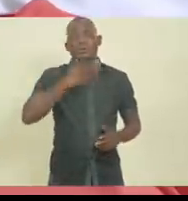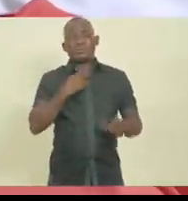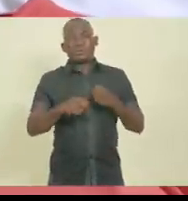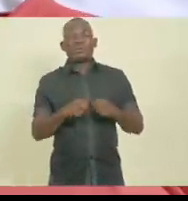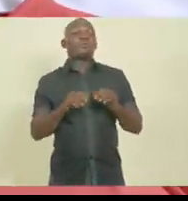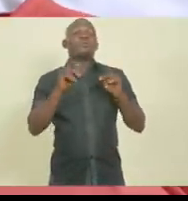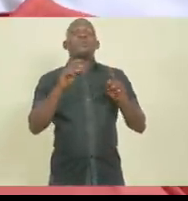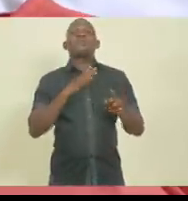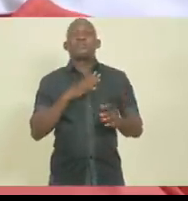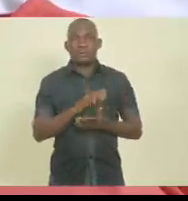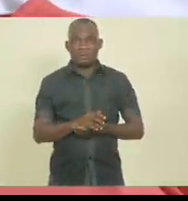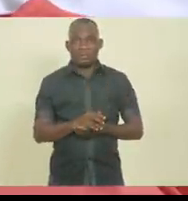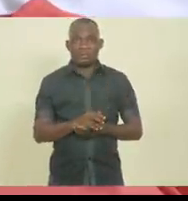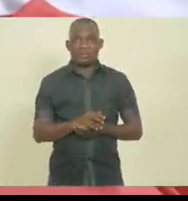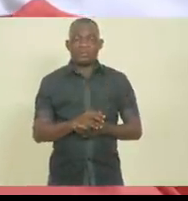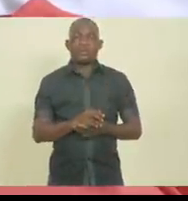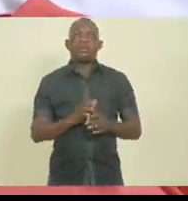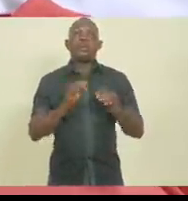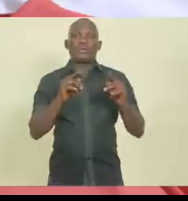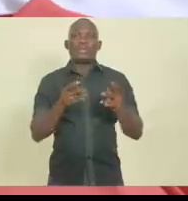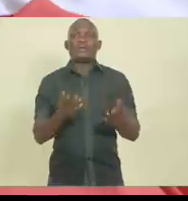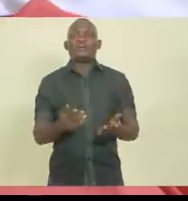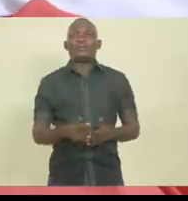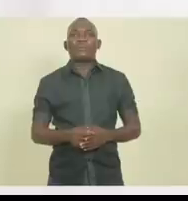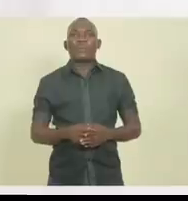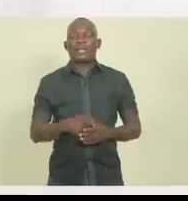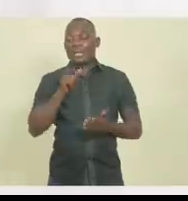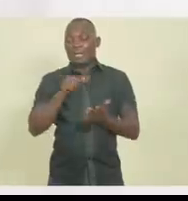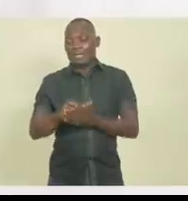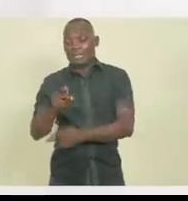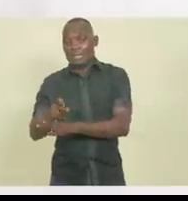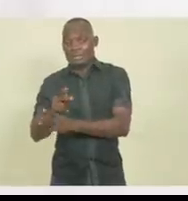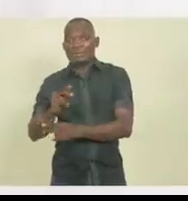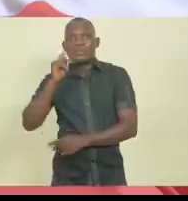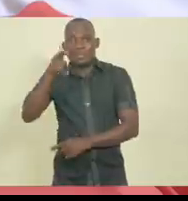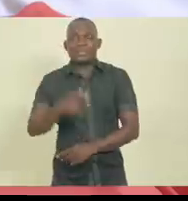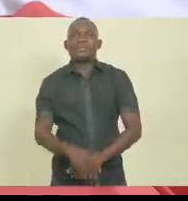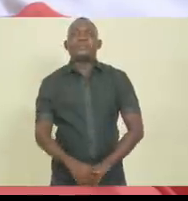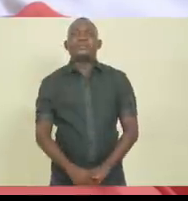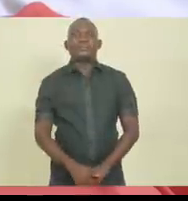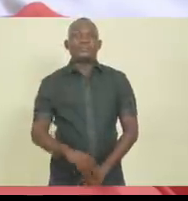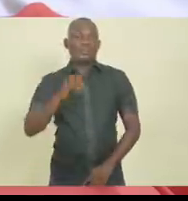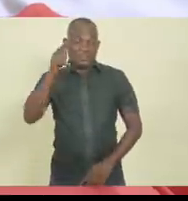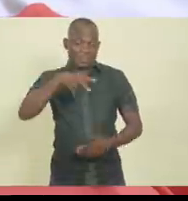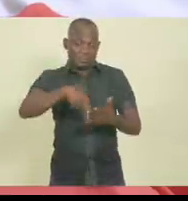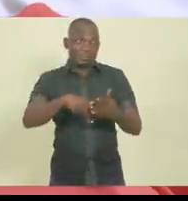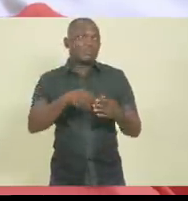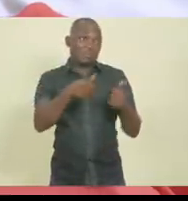okay. All right, you have a point. I'll put it down and we can check it later,